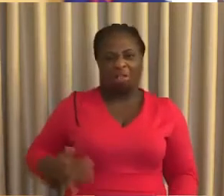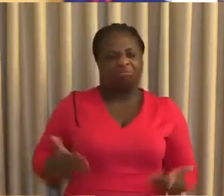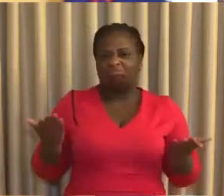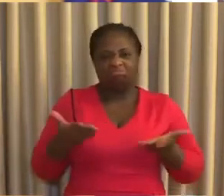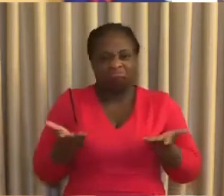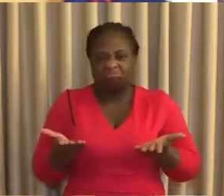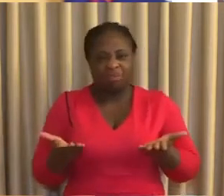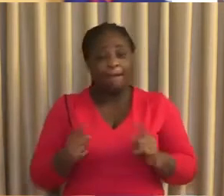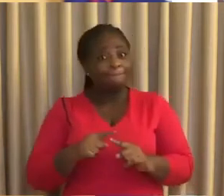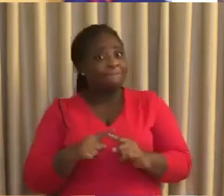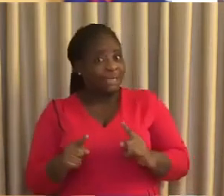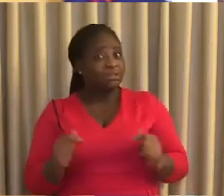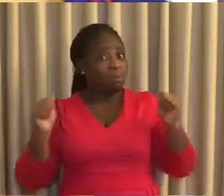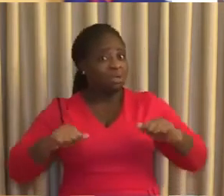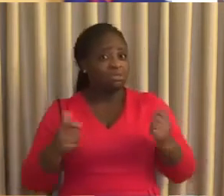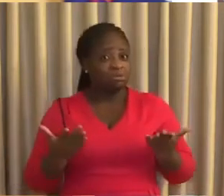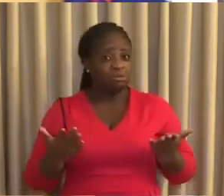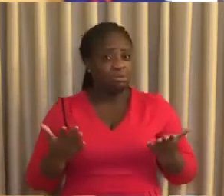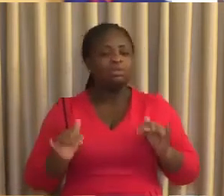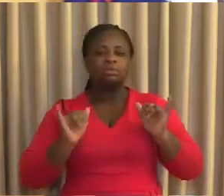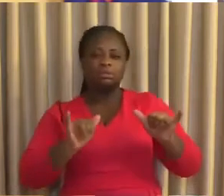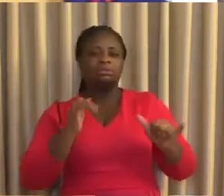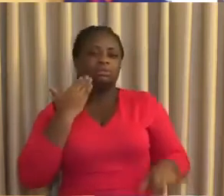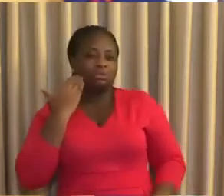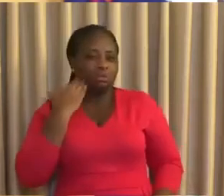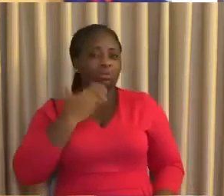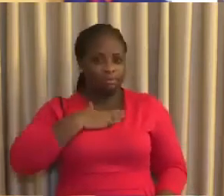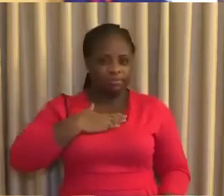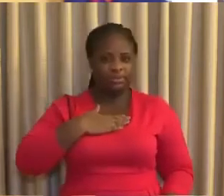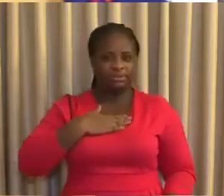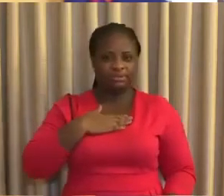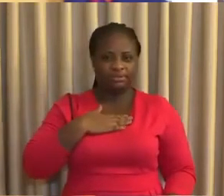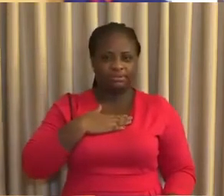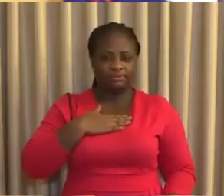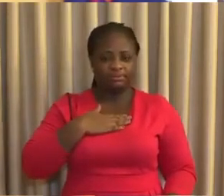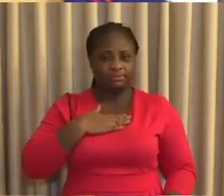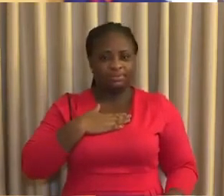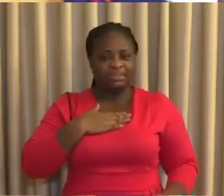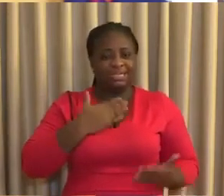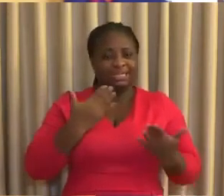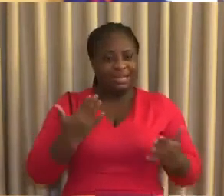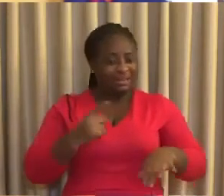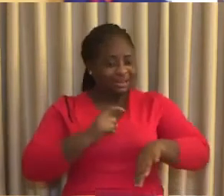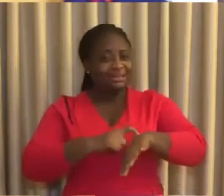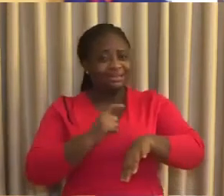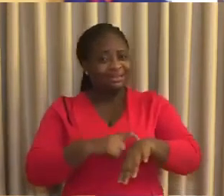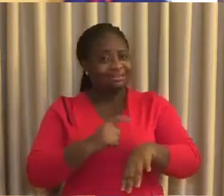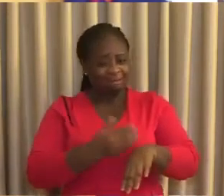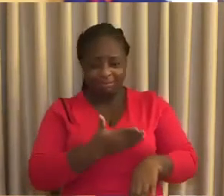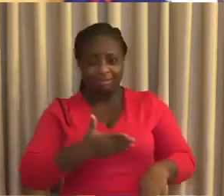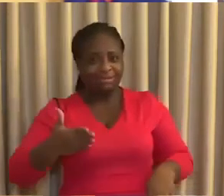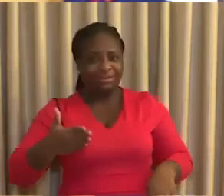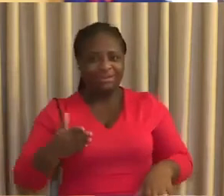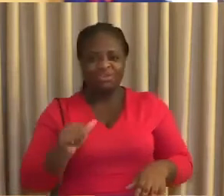possible, stay at home. There shall be, during this period, no intercity movement of